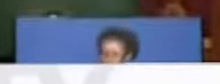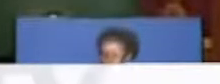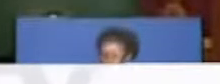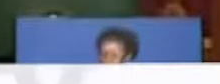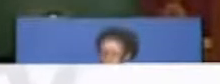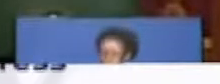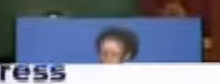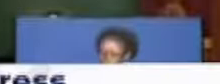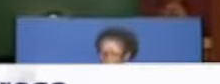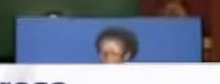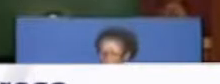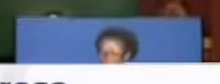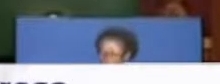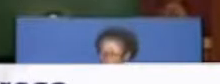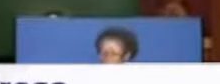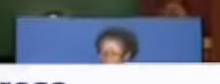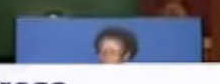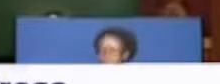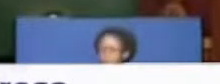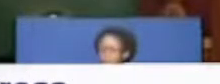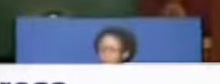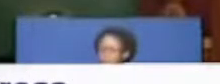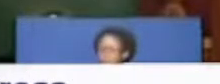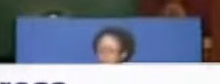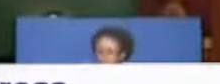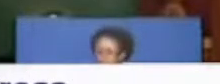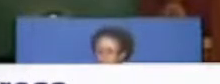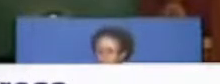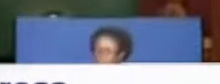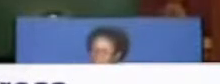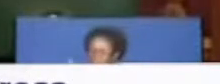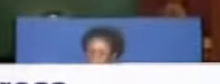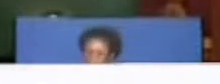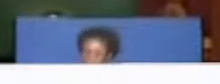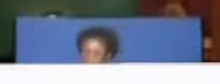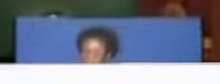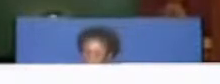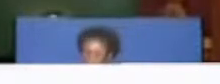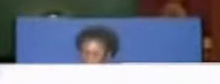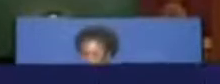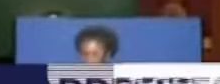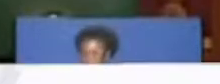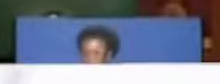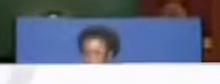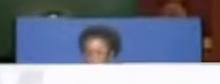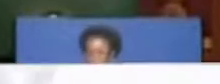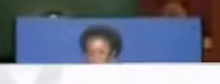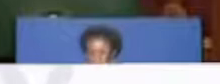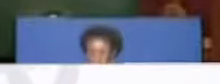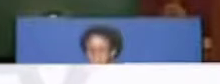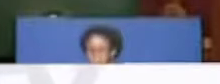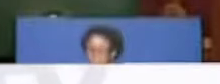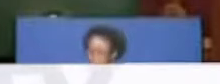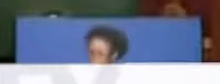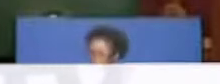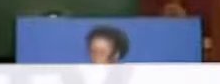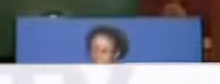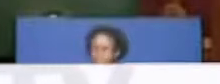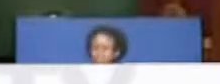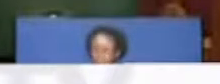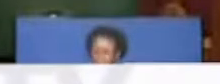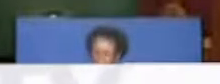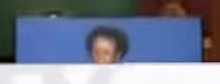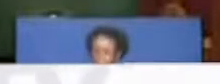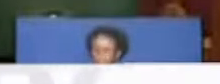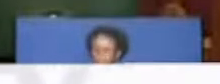sustainable public good in the urban development sector. The program has so far secured gainful